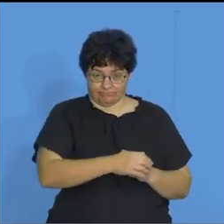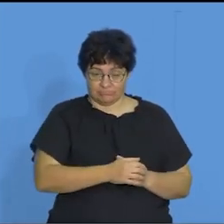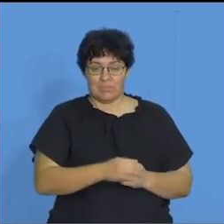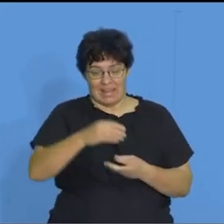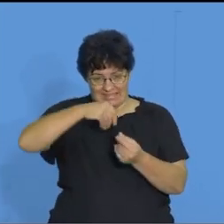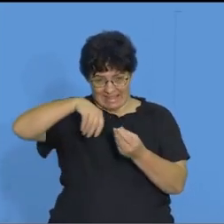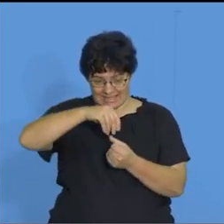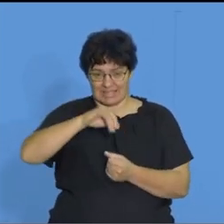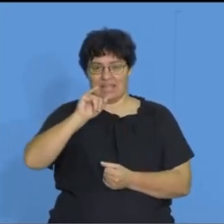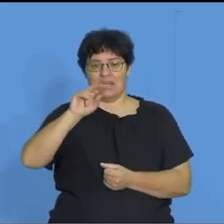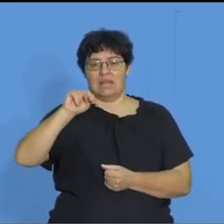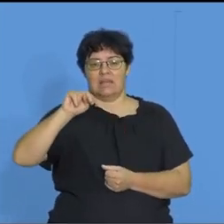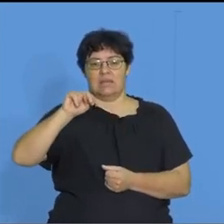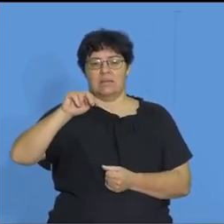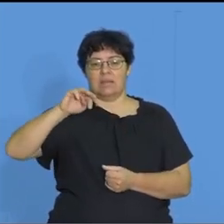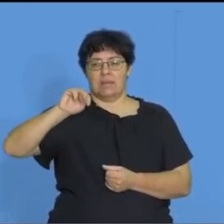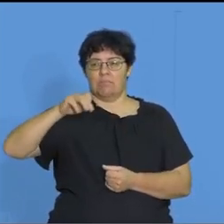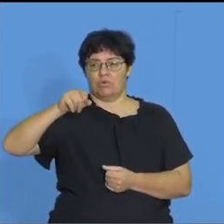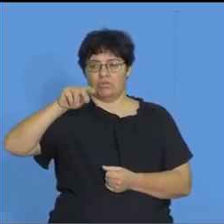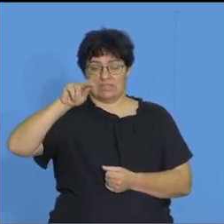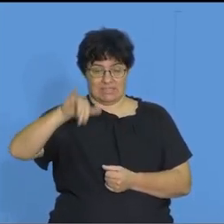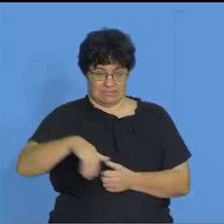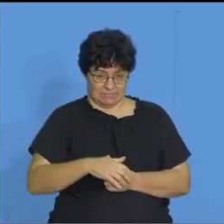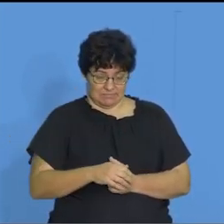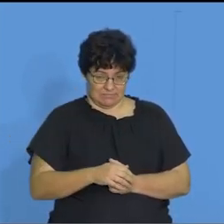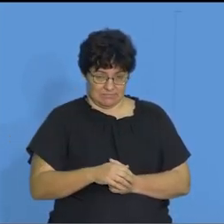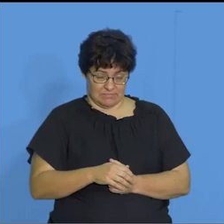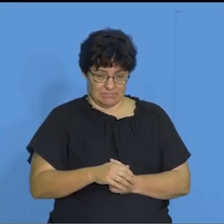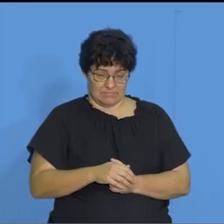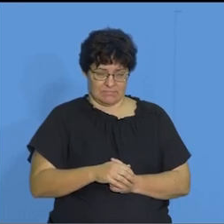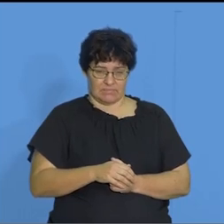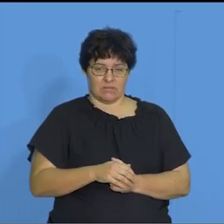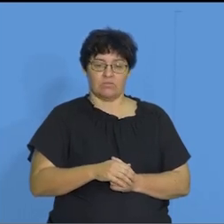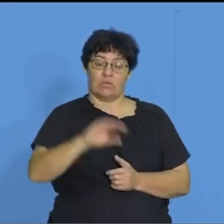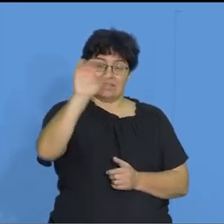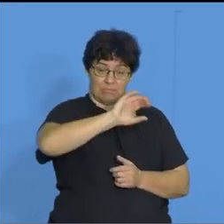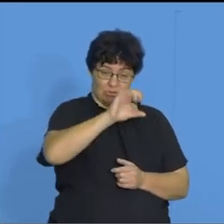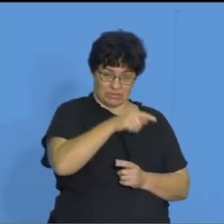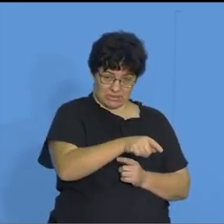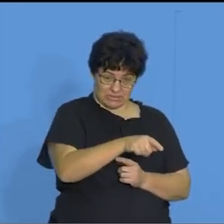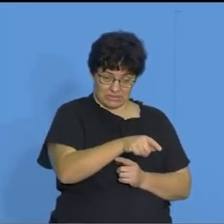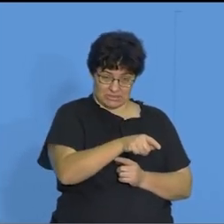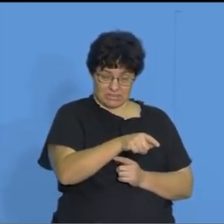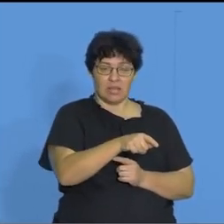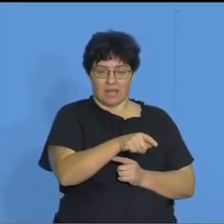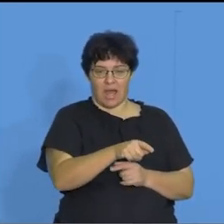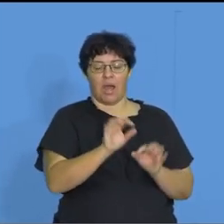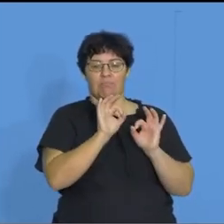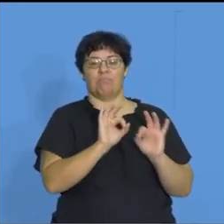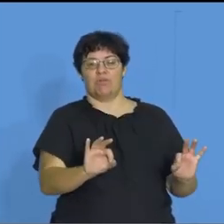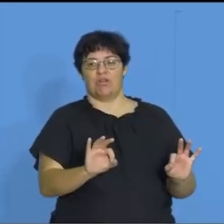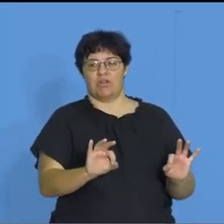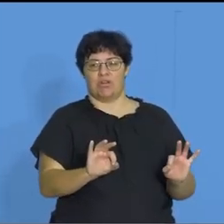impurity, okay? This is our impurity, right? So table salt, which is the pure substance,